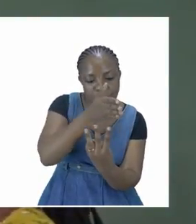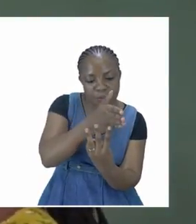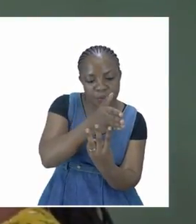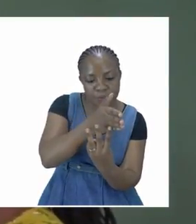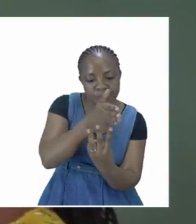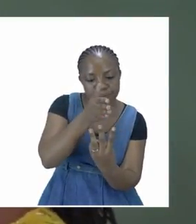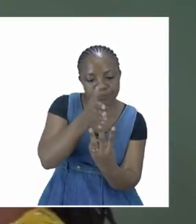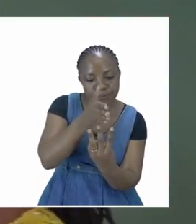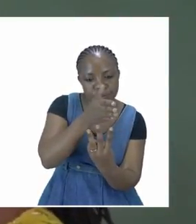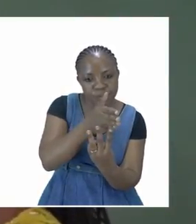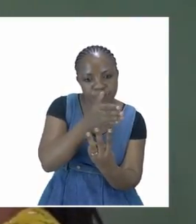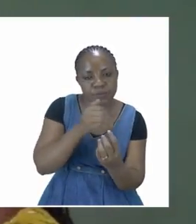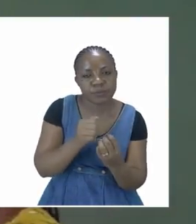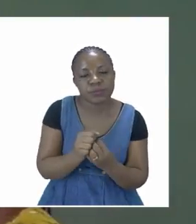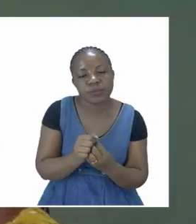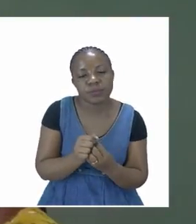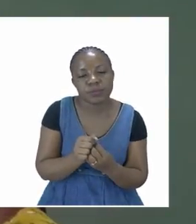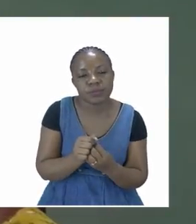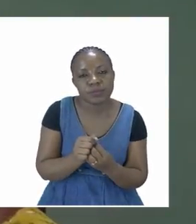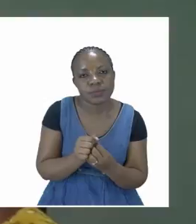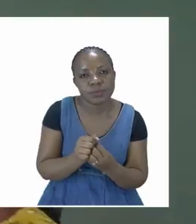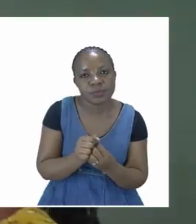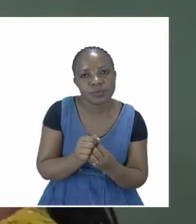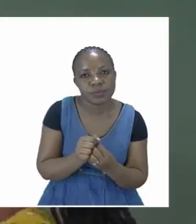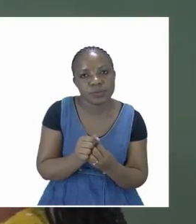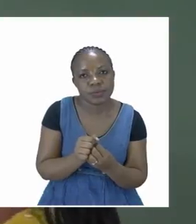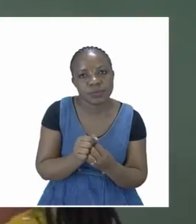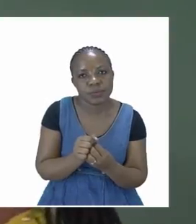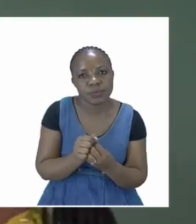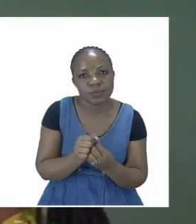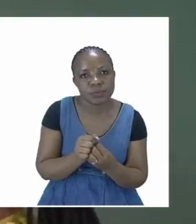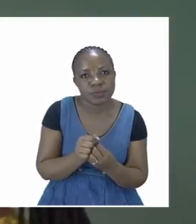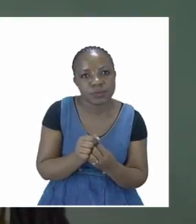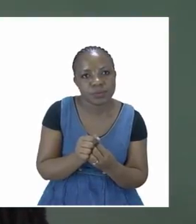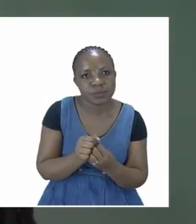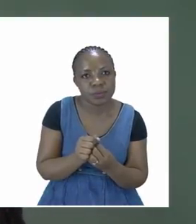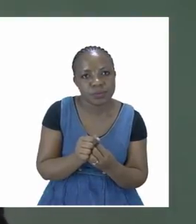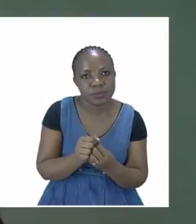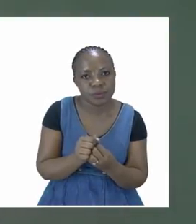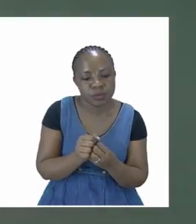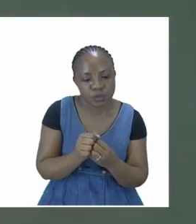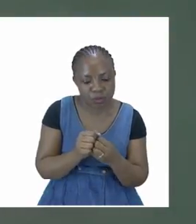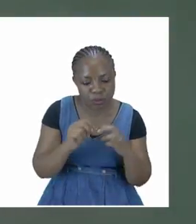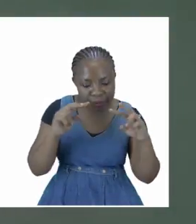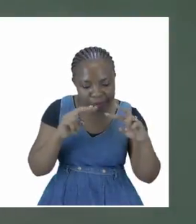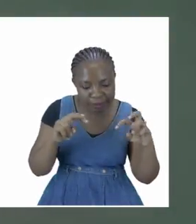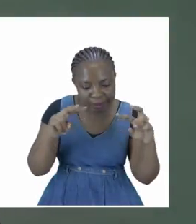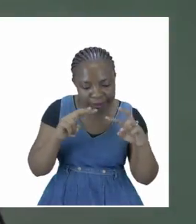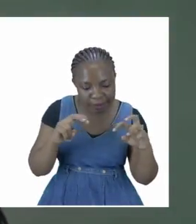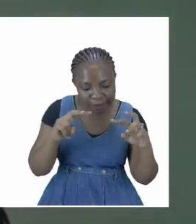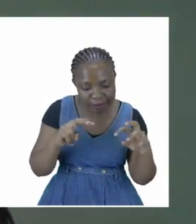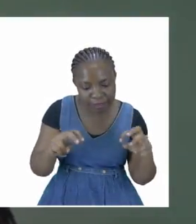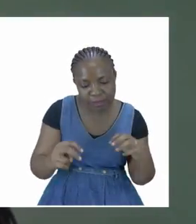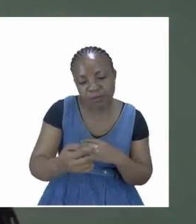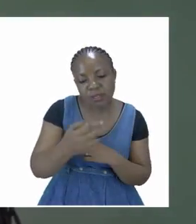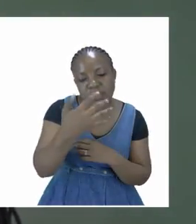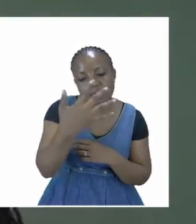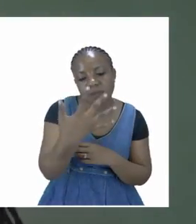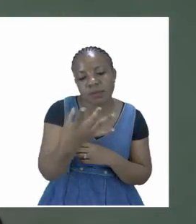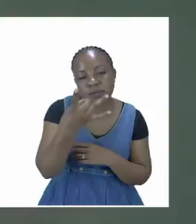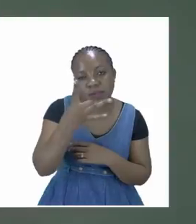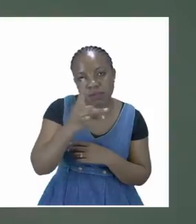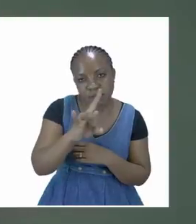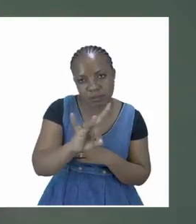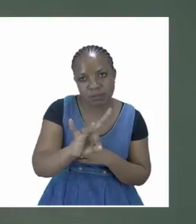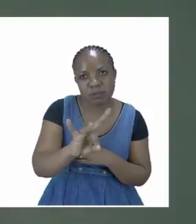going to be in front of this number. So we are going to come here and look for our 58, and